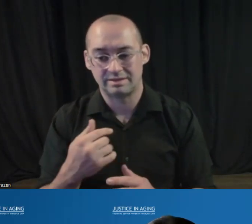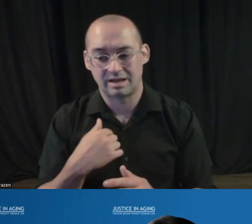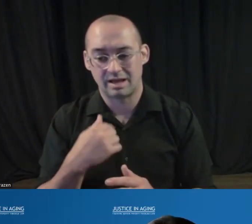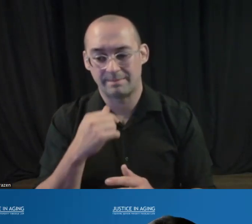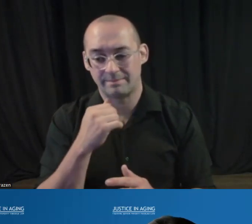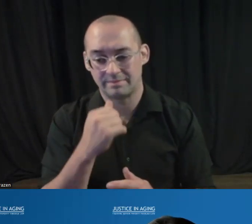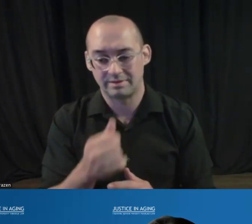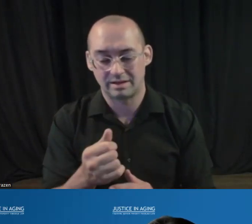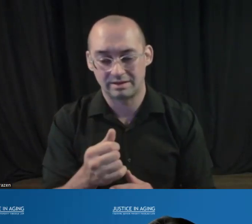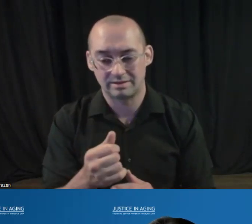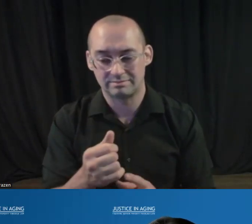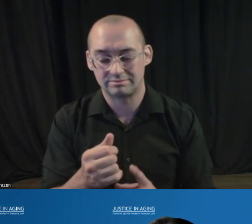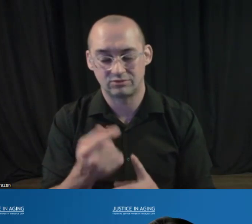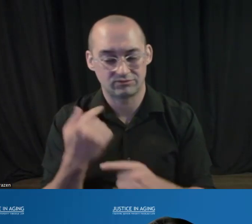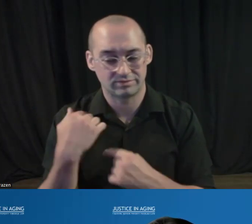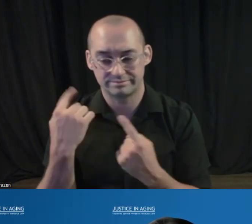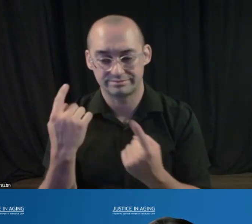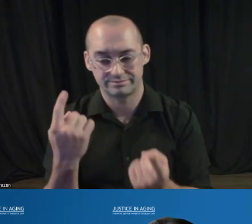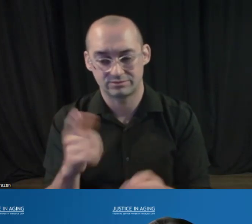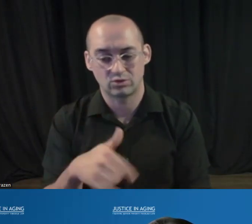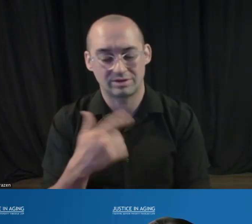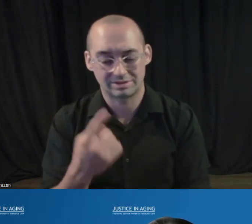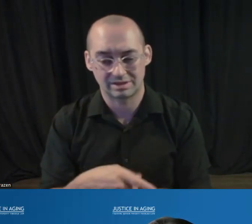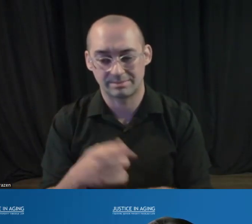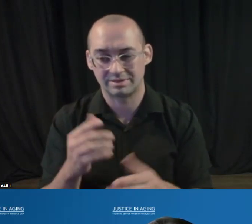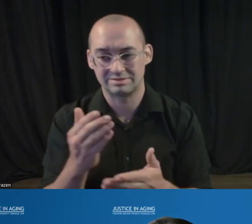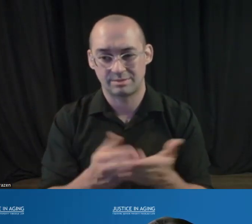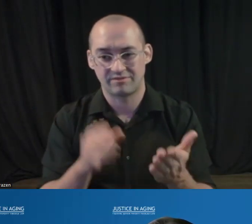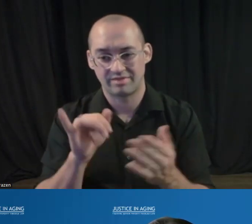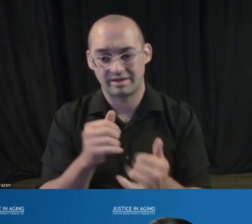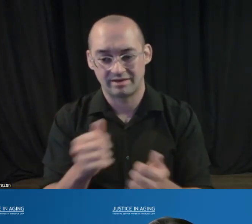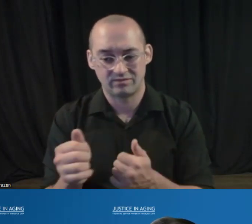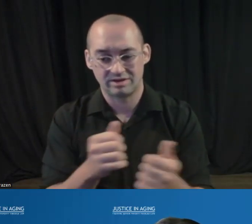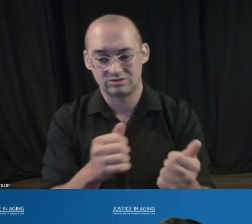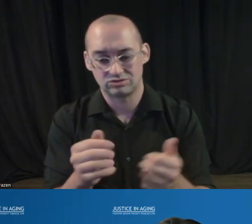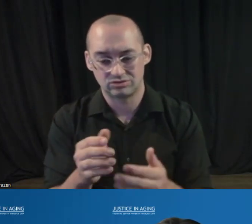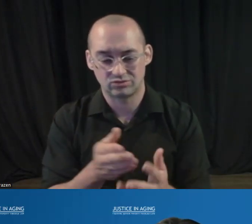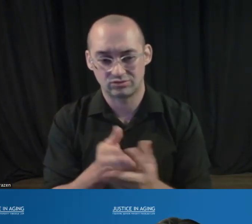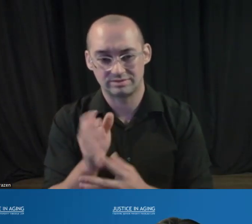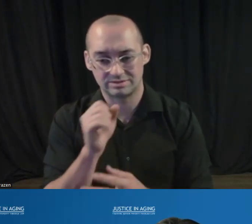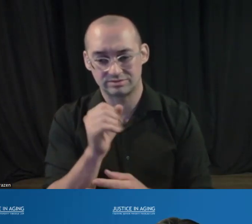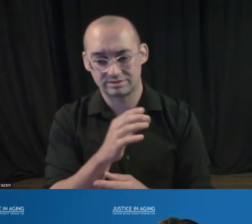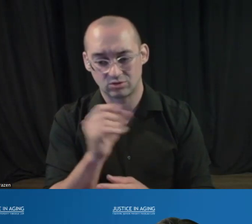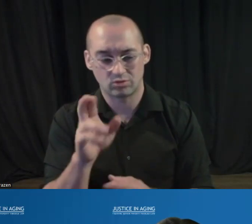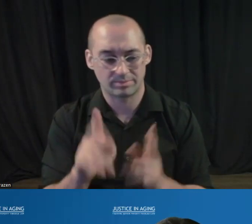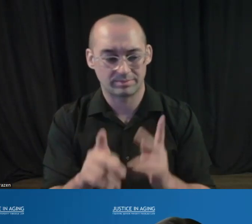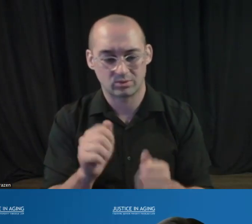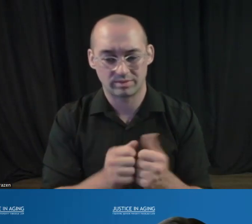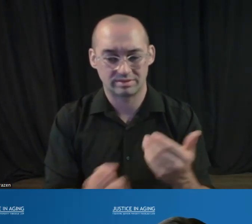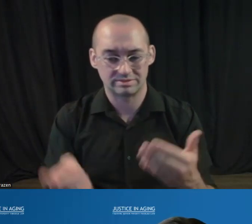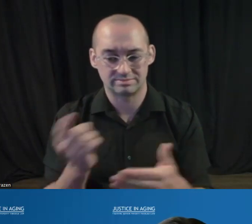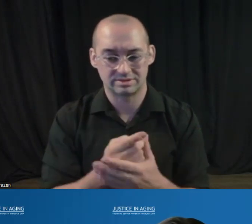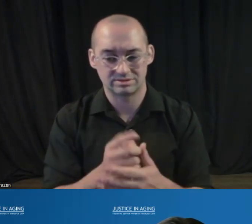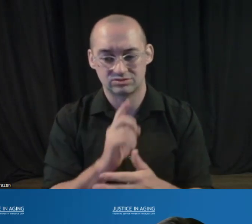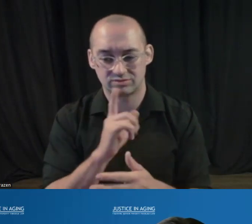for a very long time. And some of that navigation, whether it be for seniors or people with disabilities, is